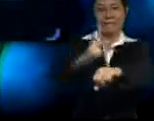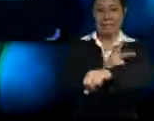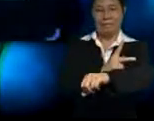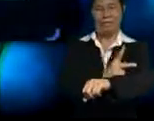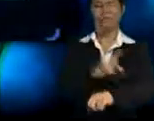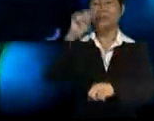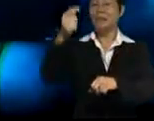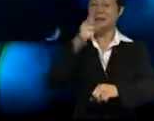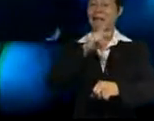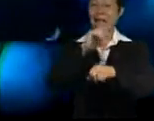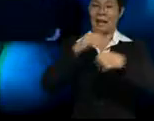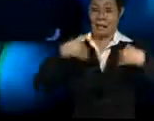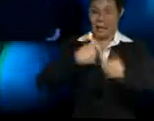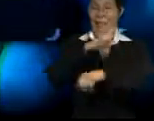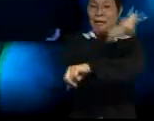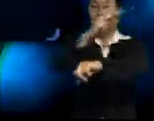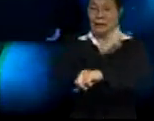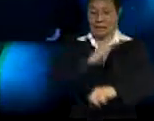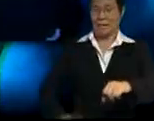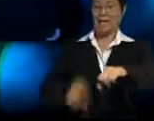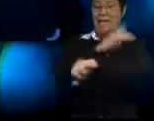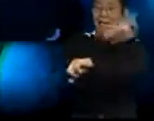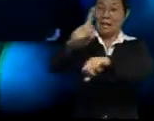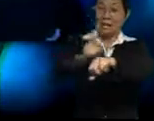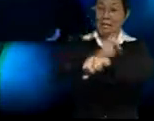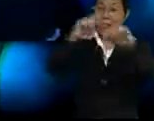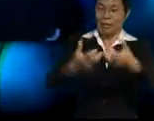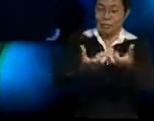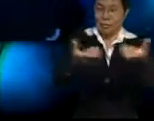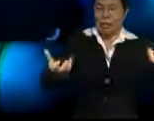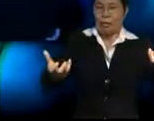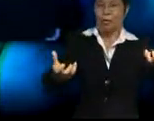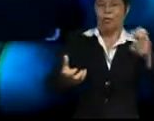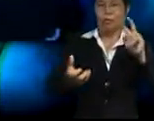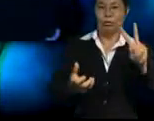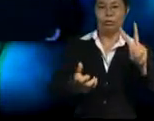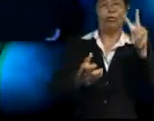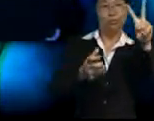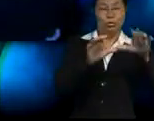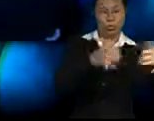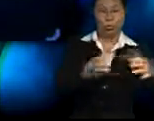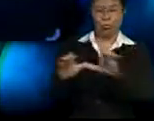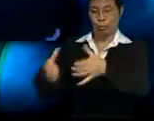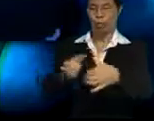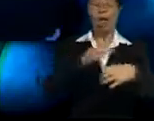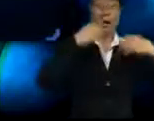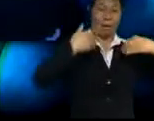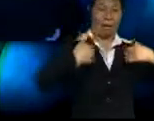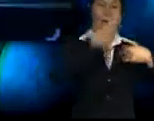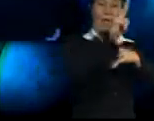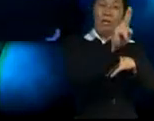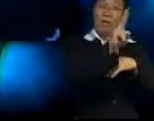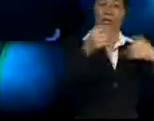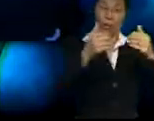The animal kingdom can be split up into two main groups: vertebrates with